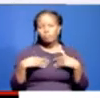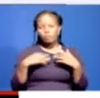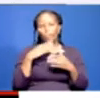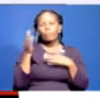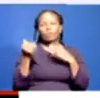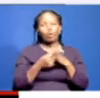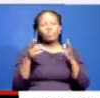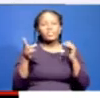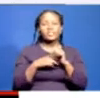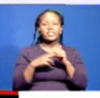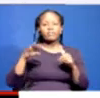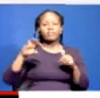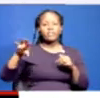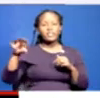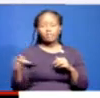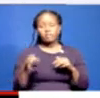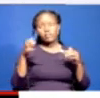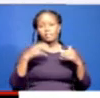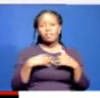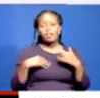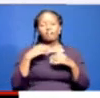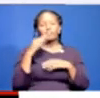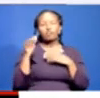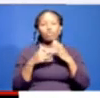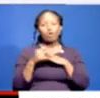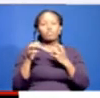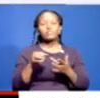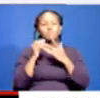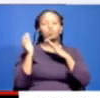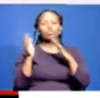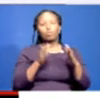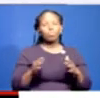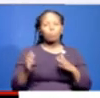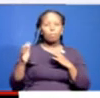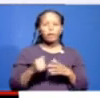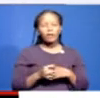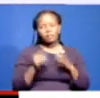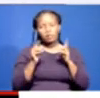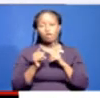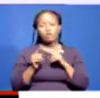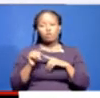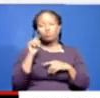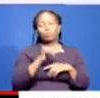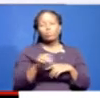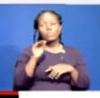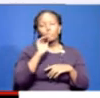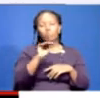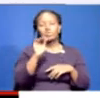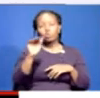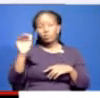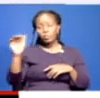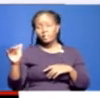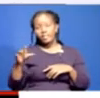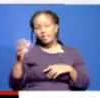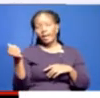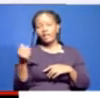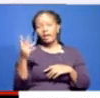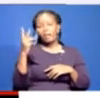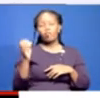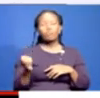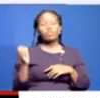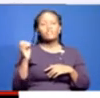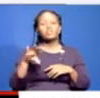county also having a spatial plan. And we want to add the remaining 40, some who